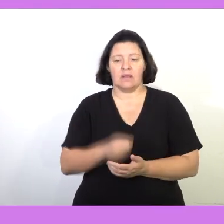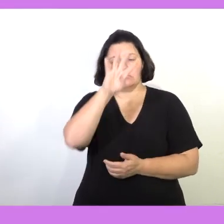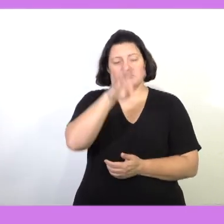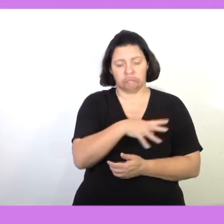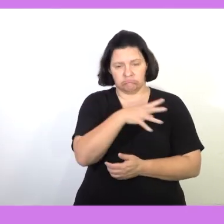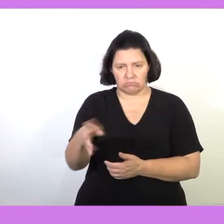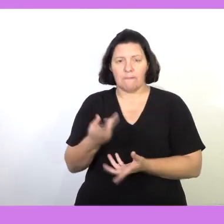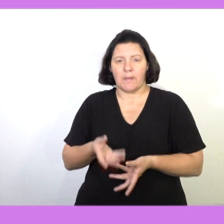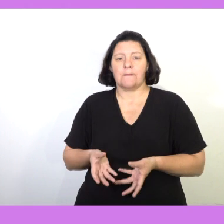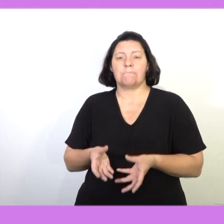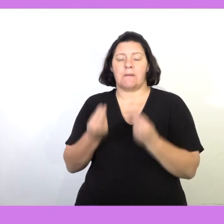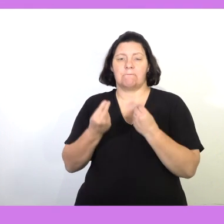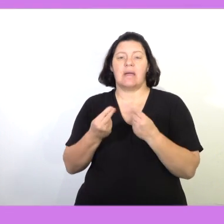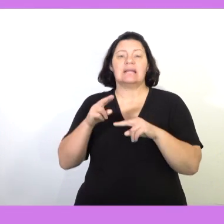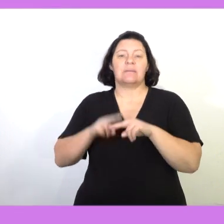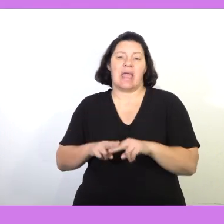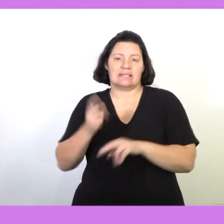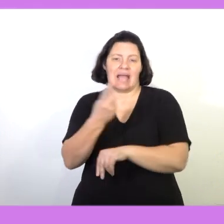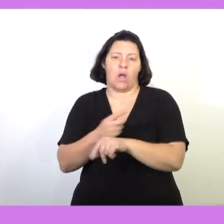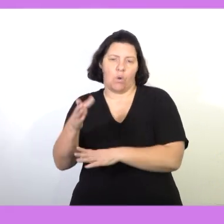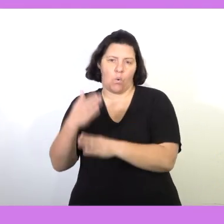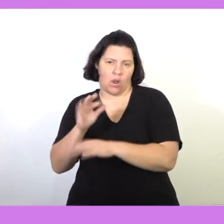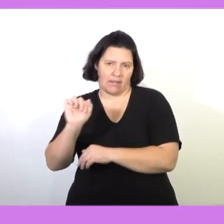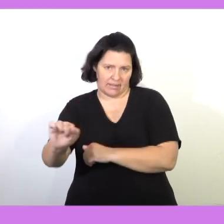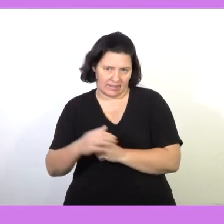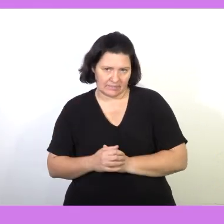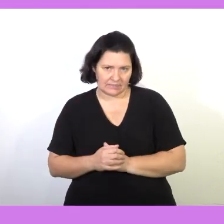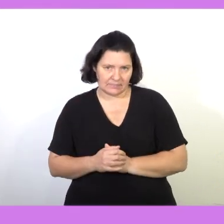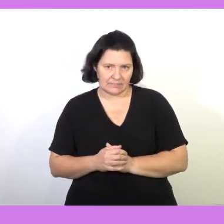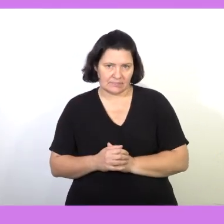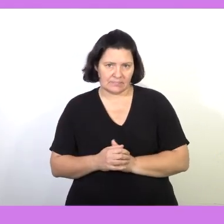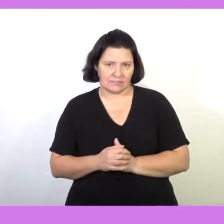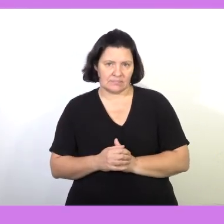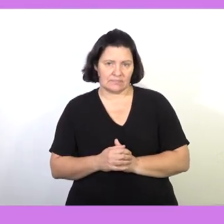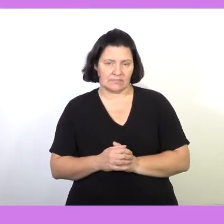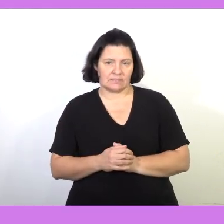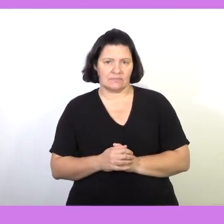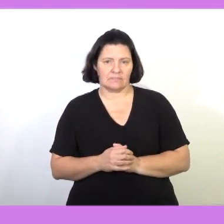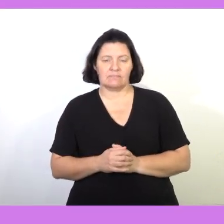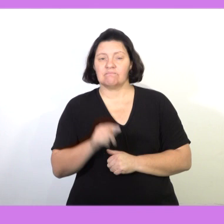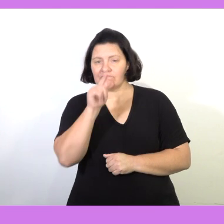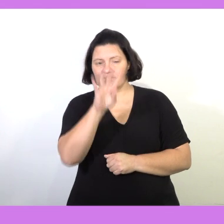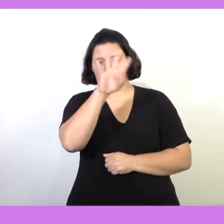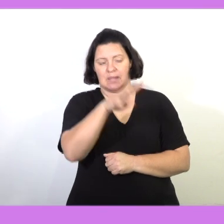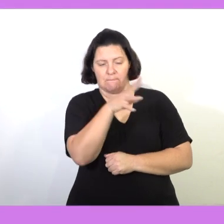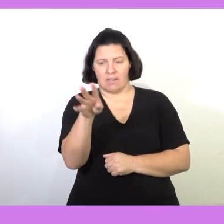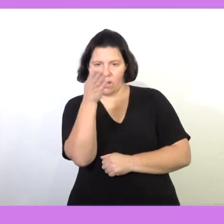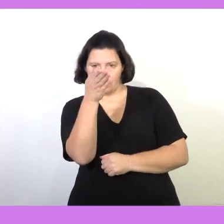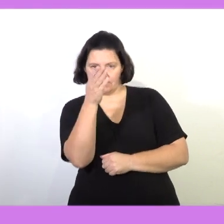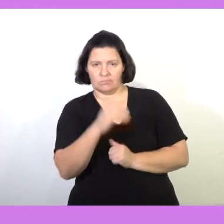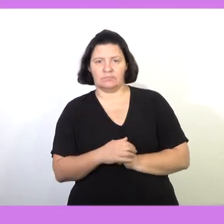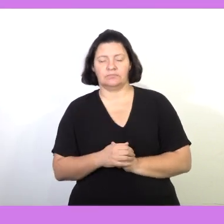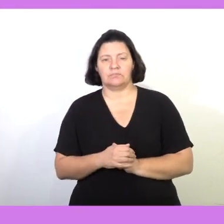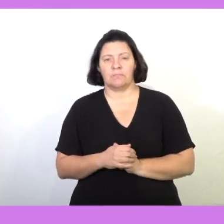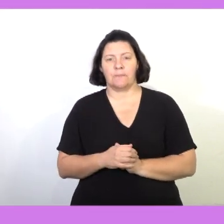below represents the money he receives based on the number of hours he worked. There is our